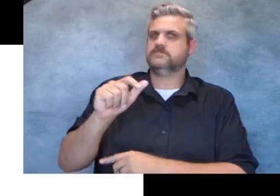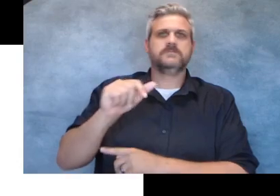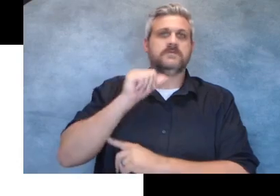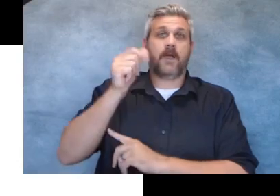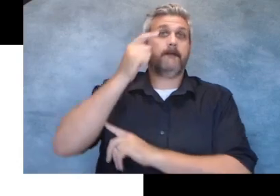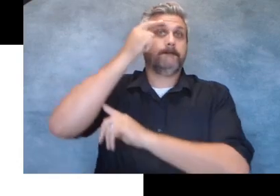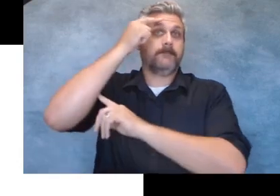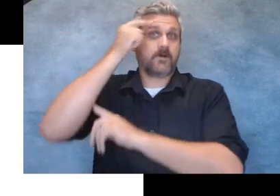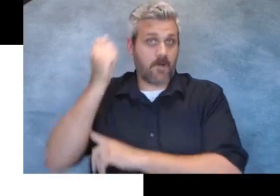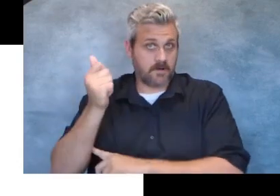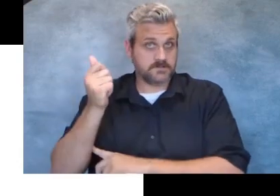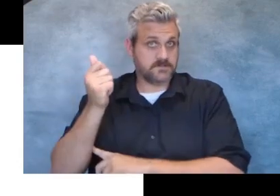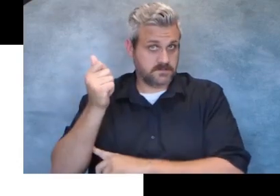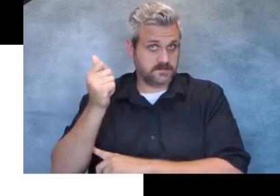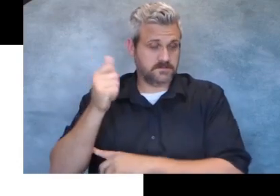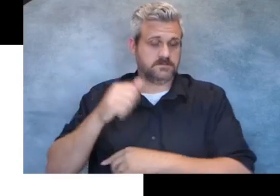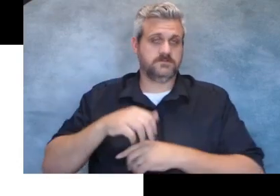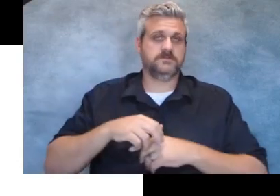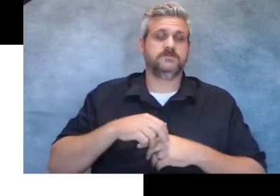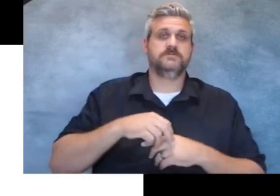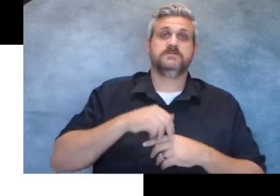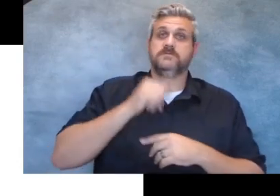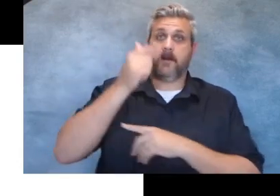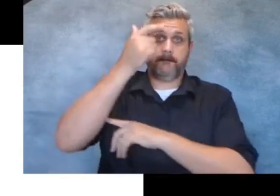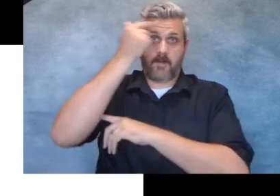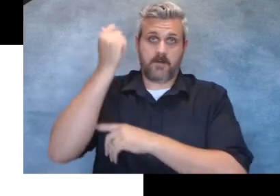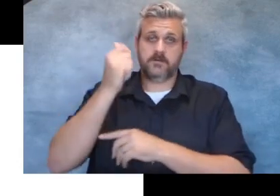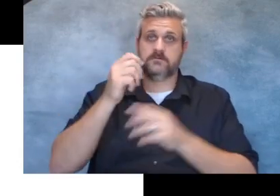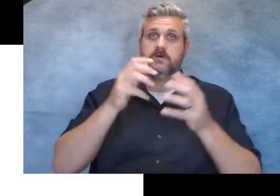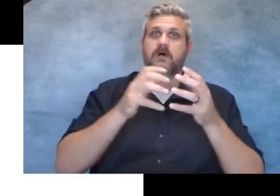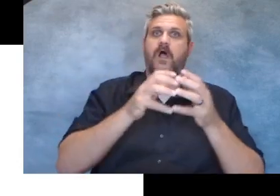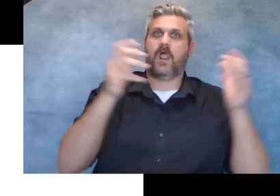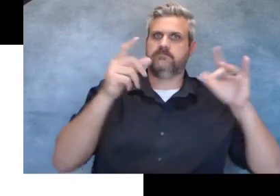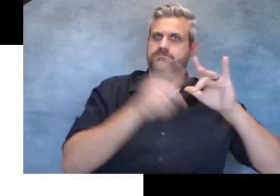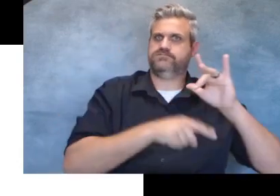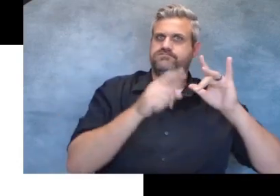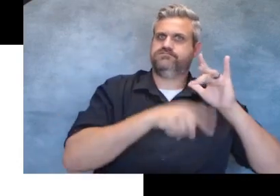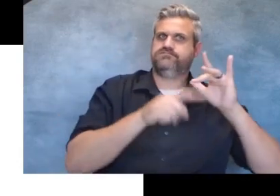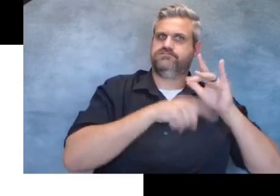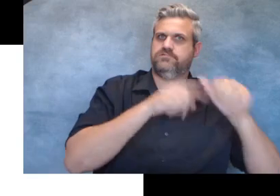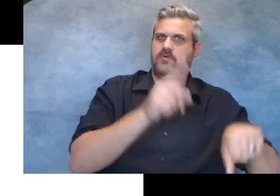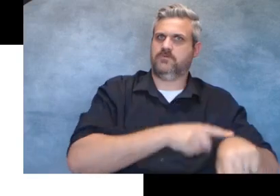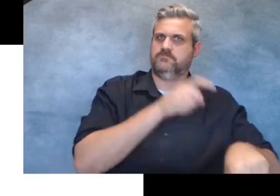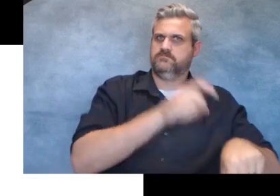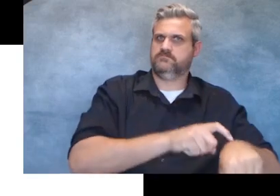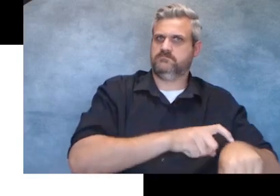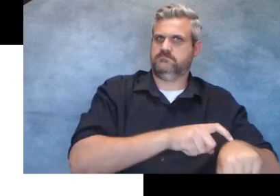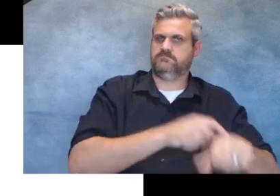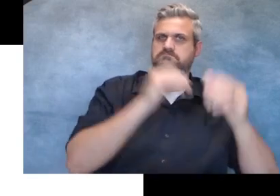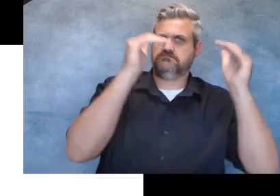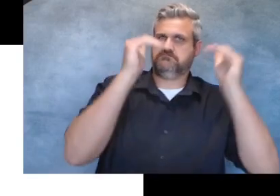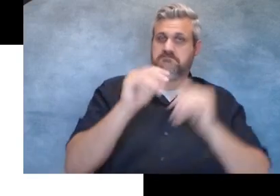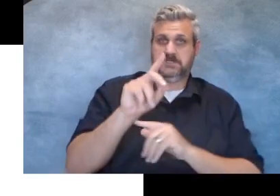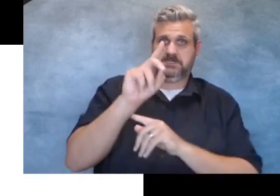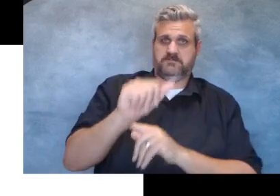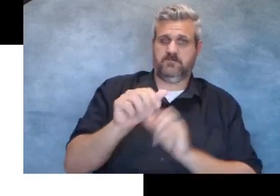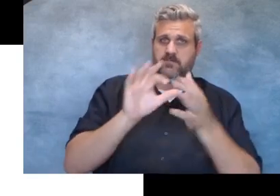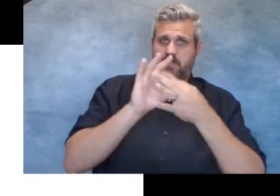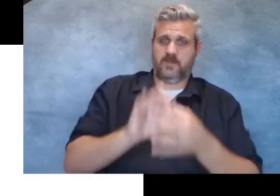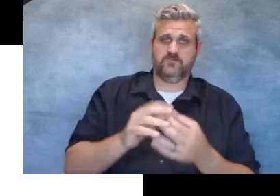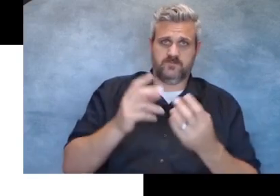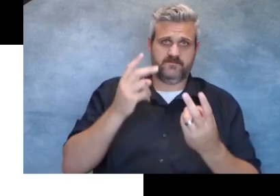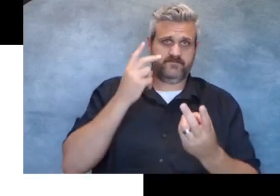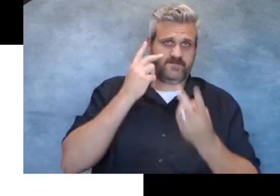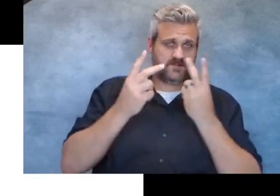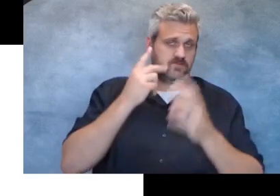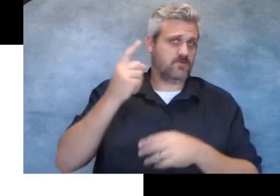not be primarily the result of excessive or extended absences, a disability related to visual